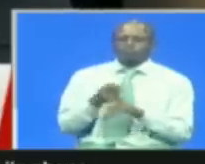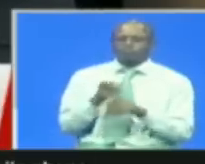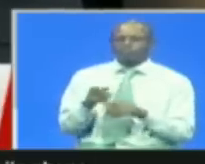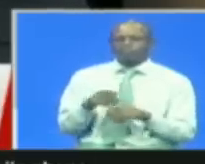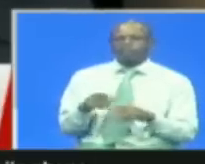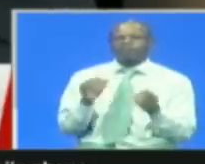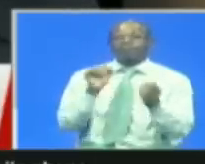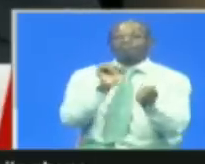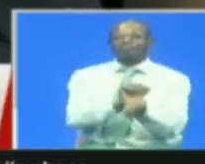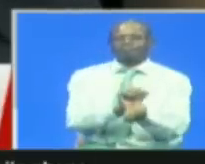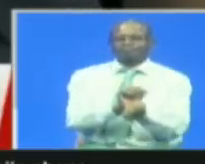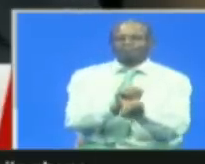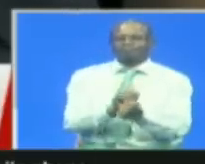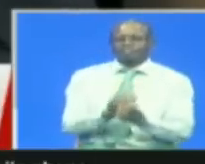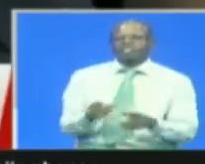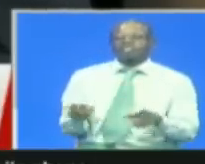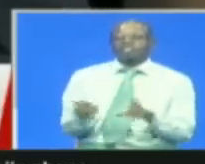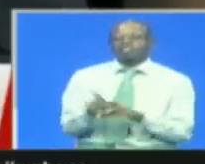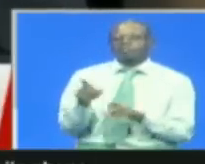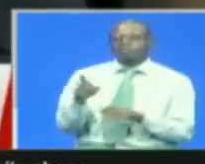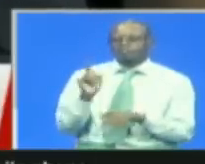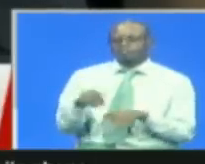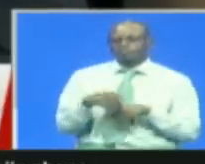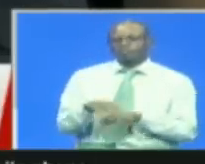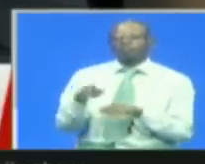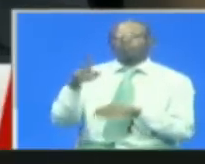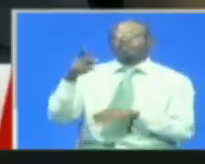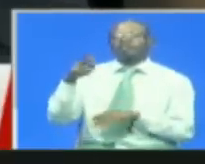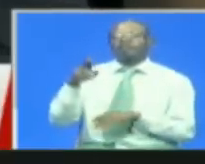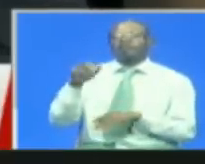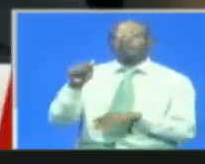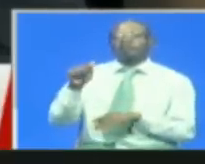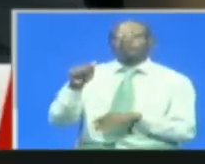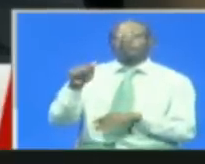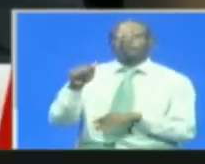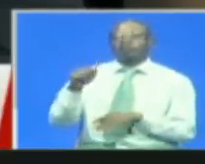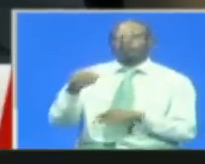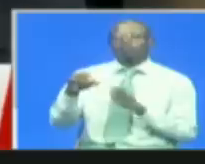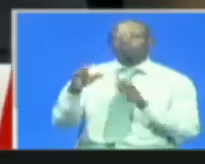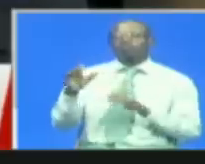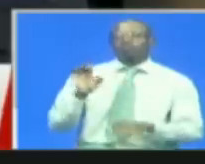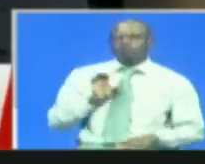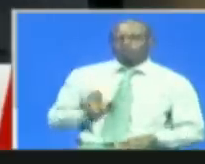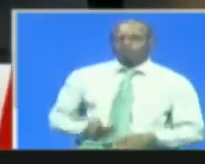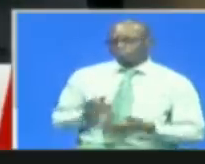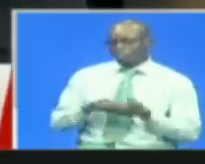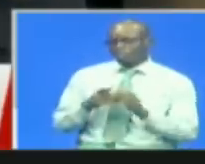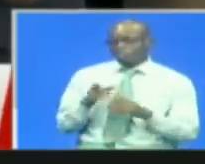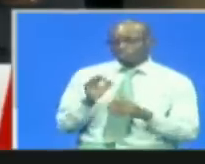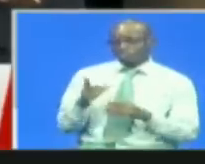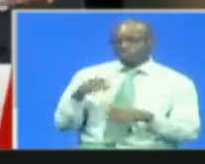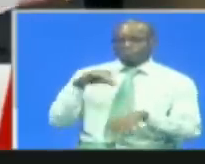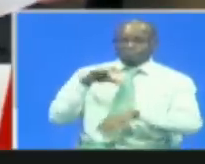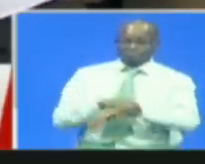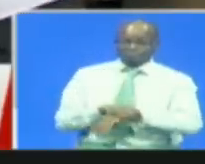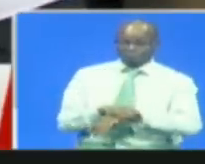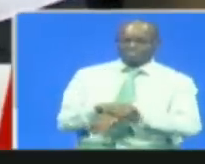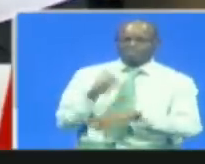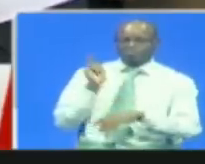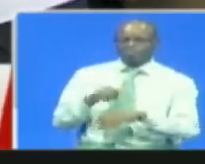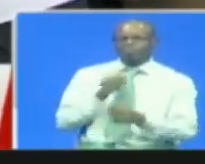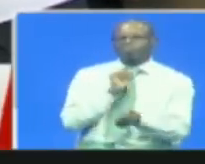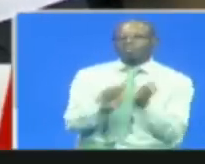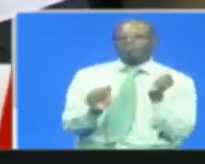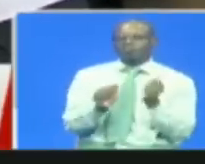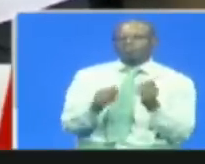are subject to the KRA Code of Conduct, which provides for punishment of employees arrested for an offence punishable by